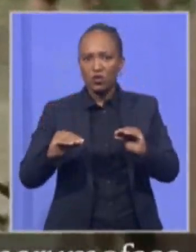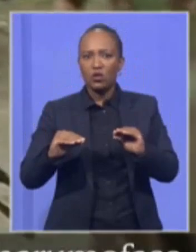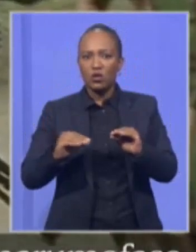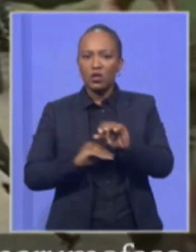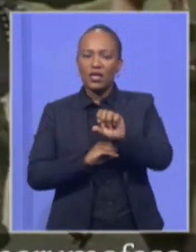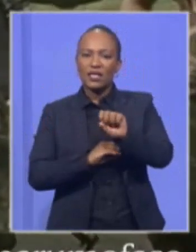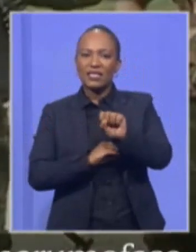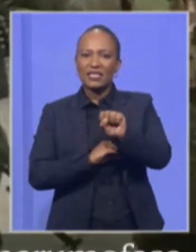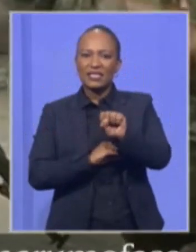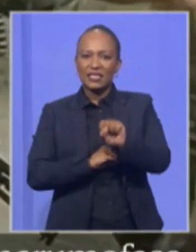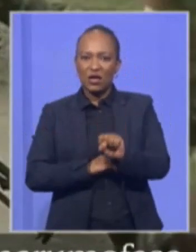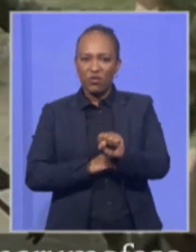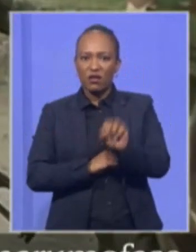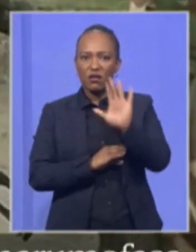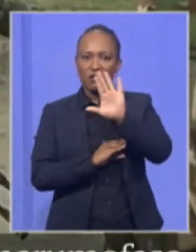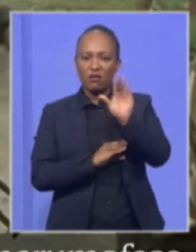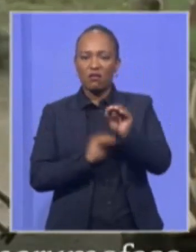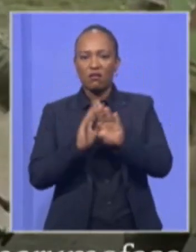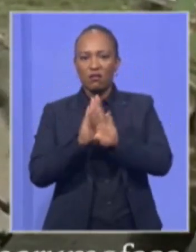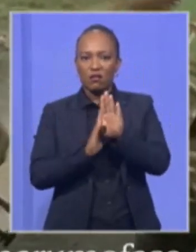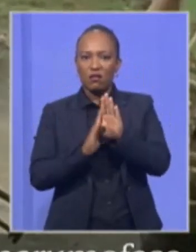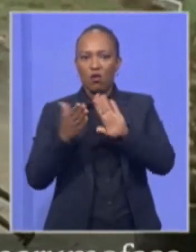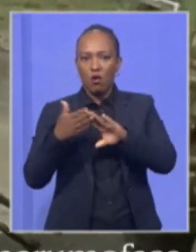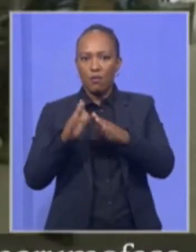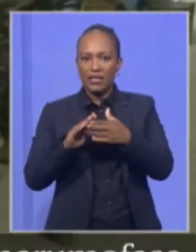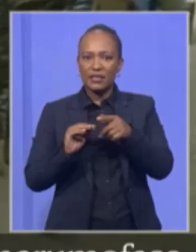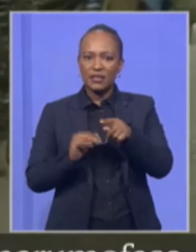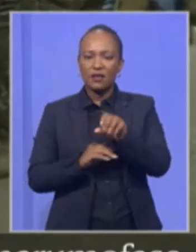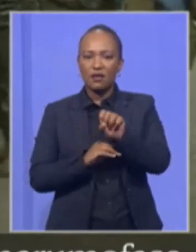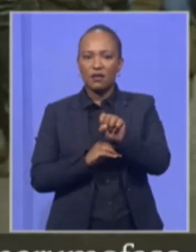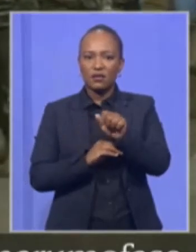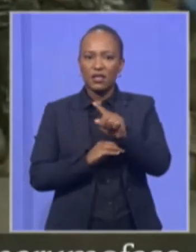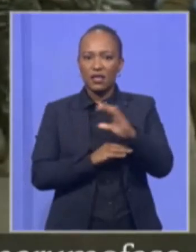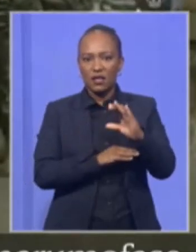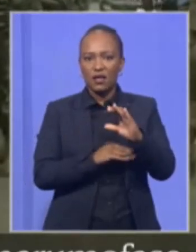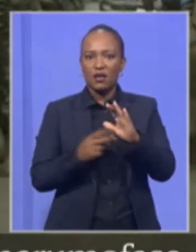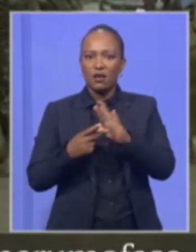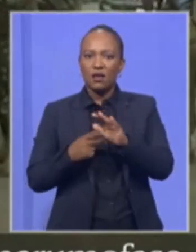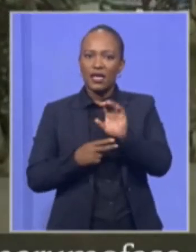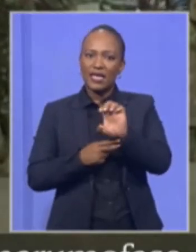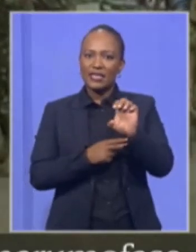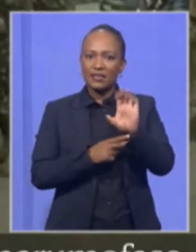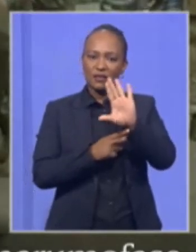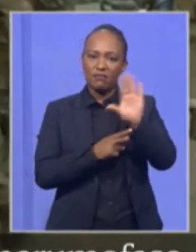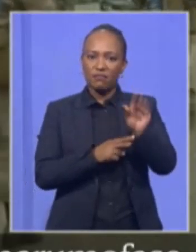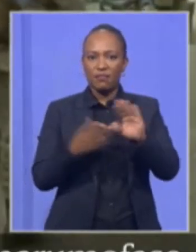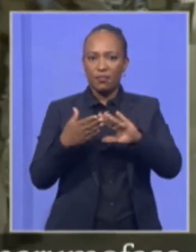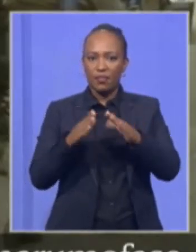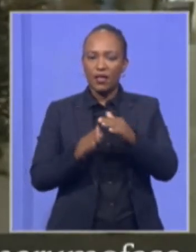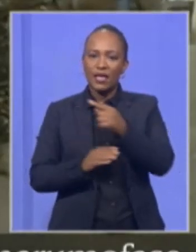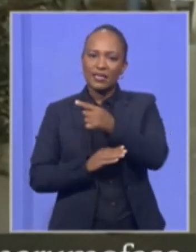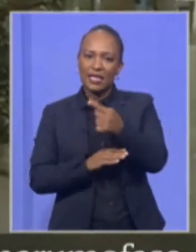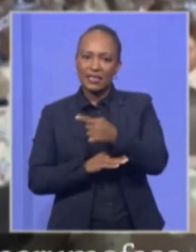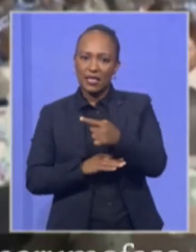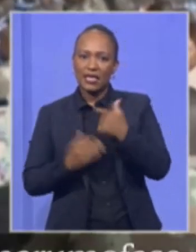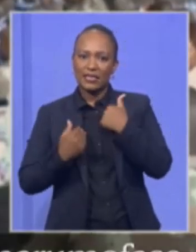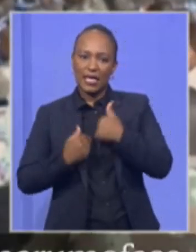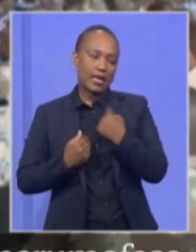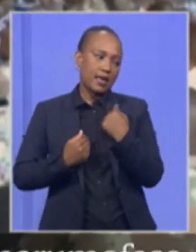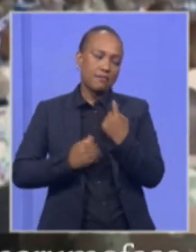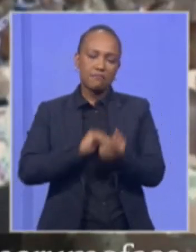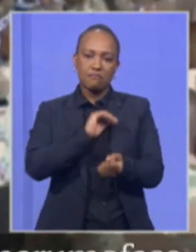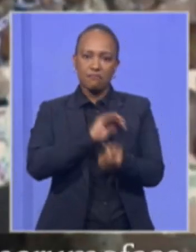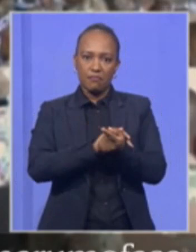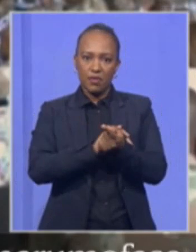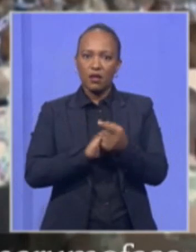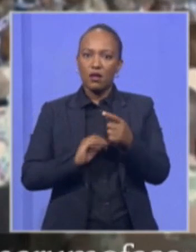rulagantšwego ya South African Development Community goba SADC le baetapele ba East African Community ka Tanzania ka Sontaga.